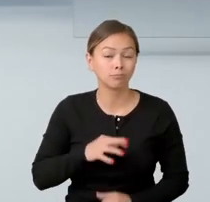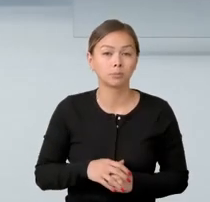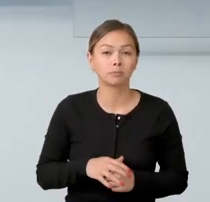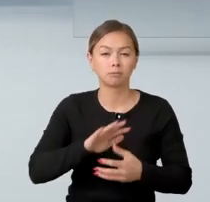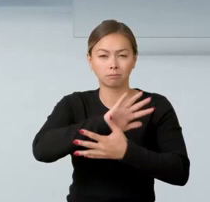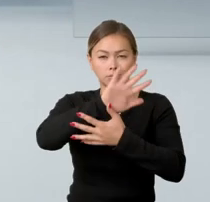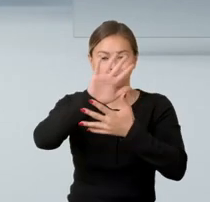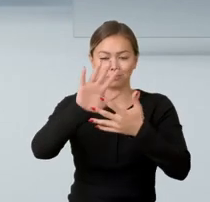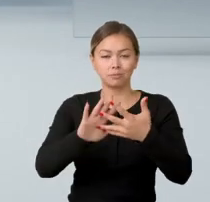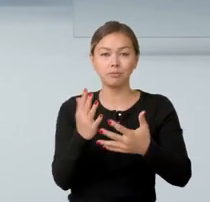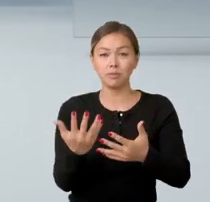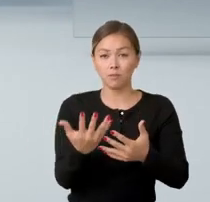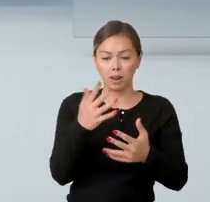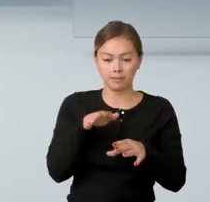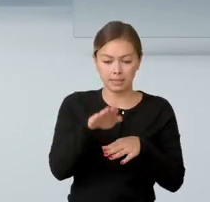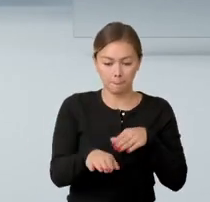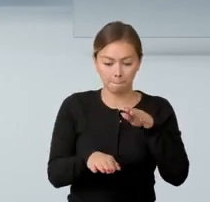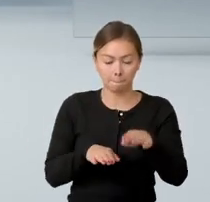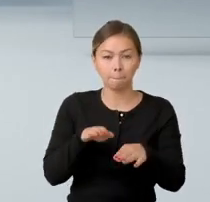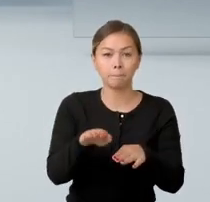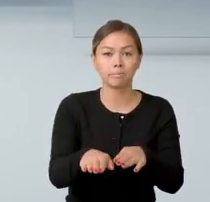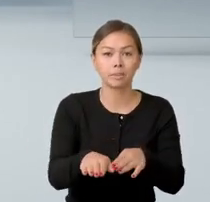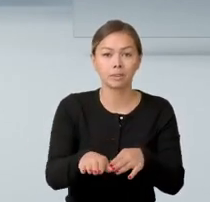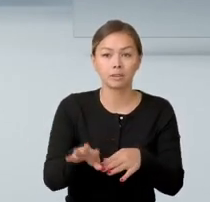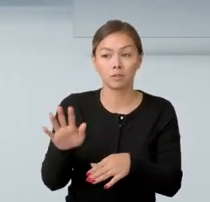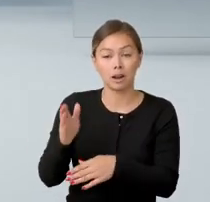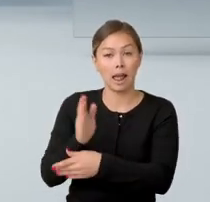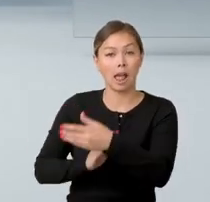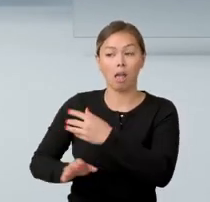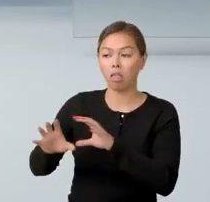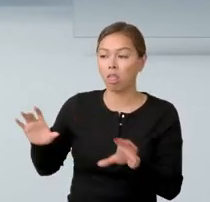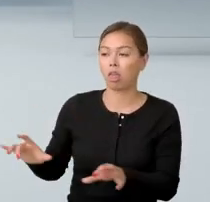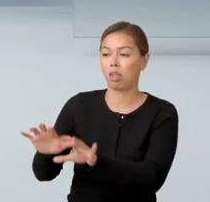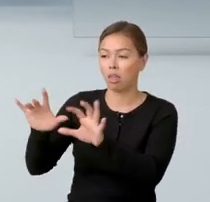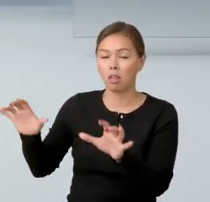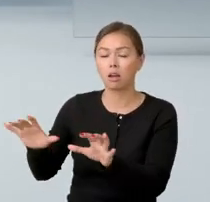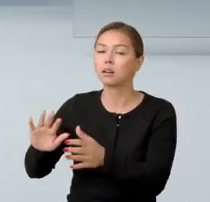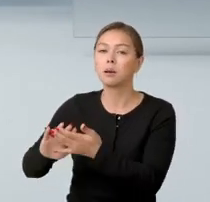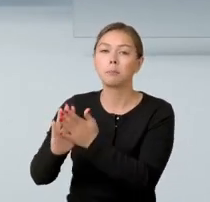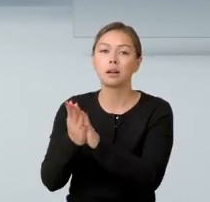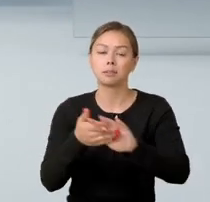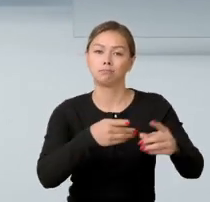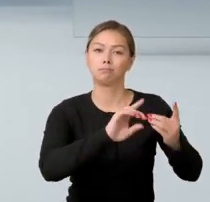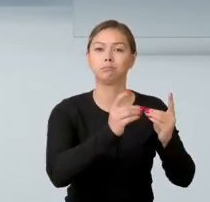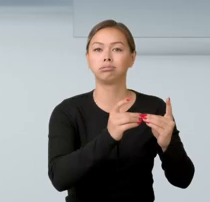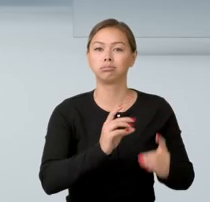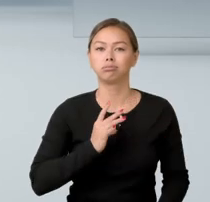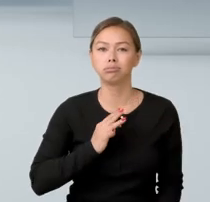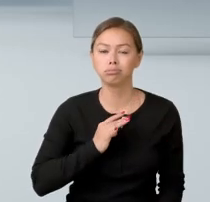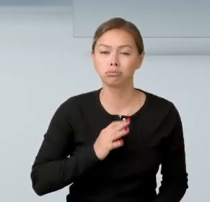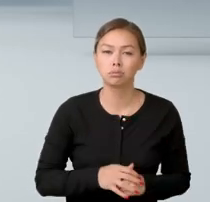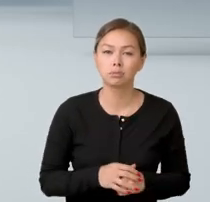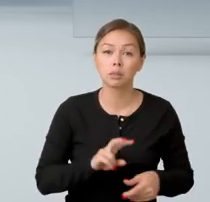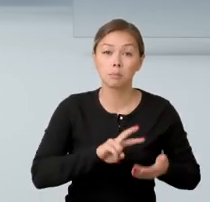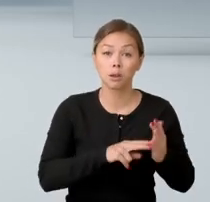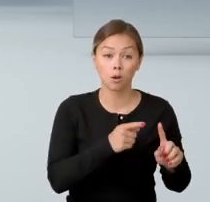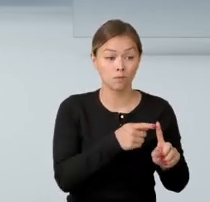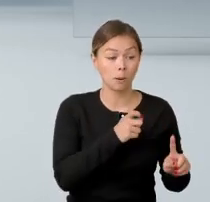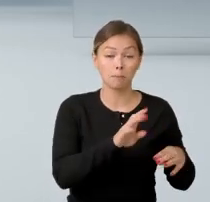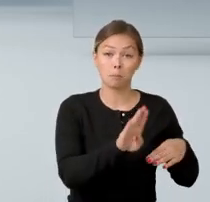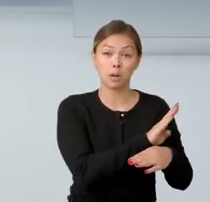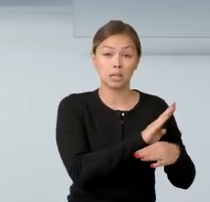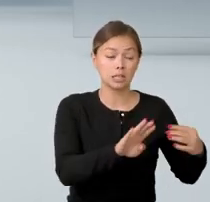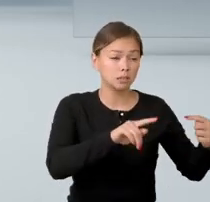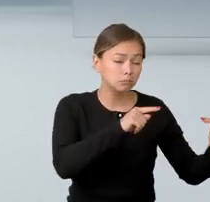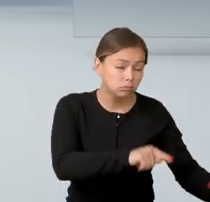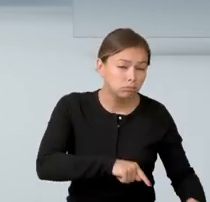with that we are able to follow the five steps to digitalize our manual process so